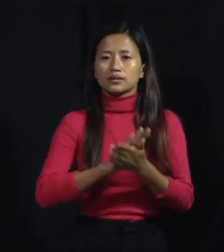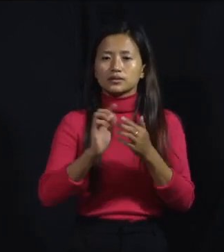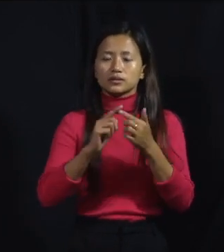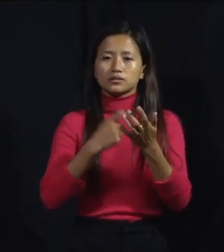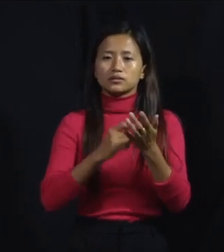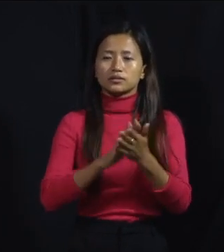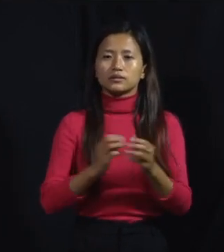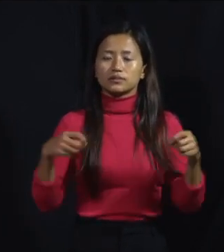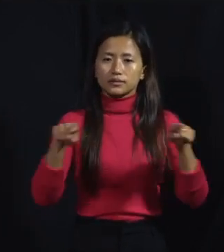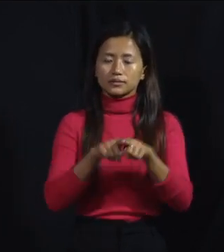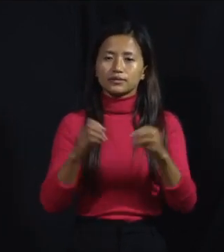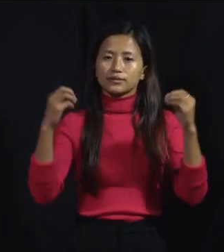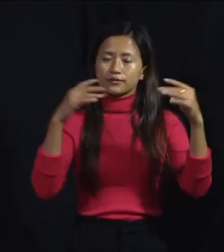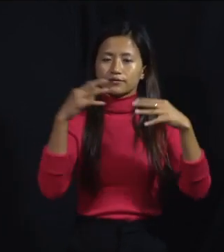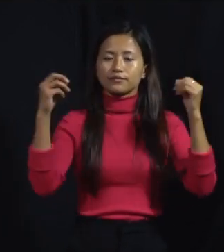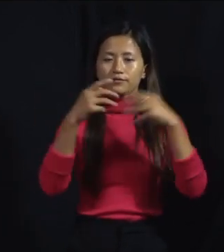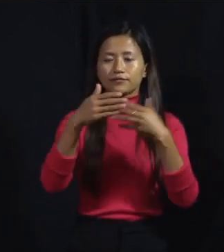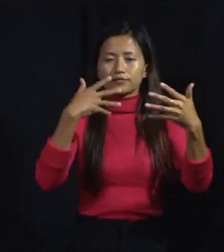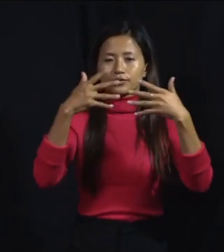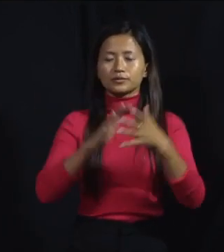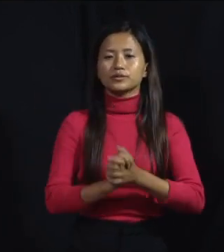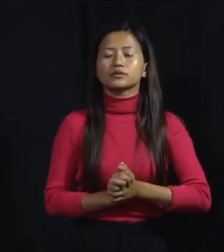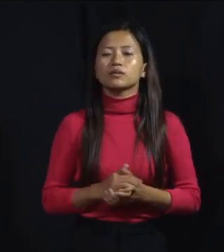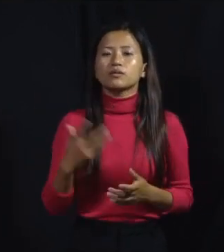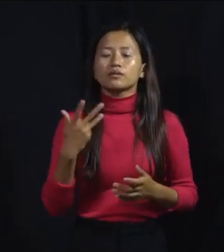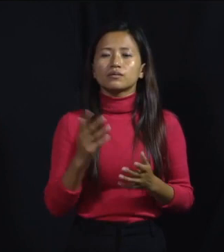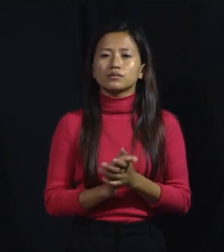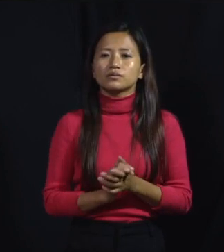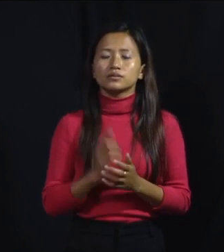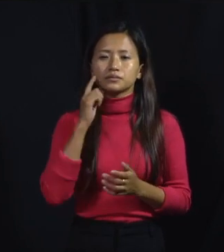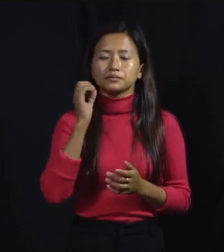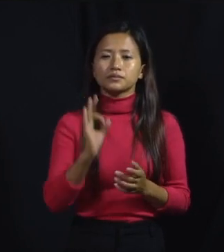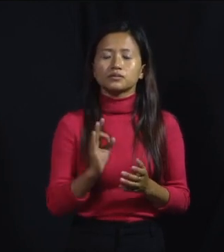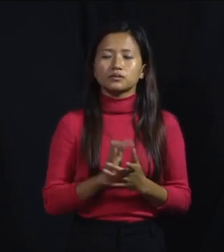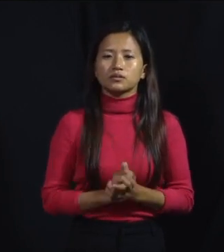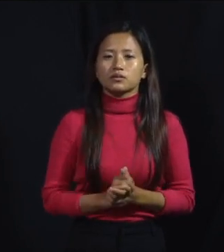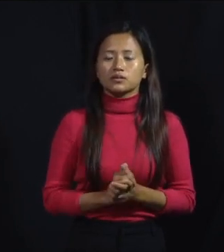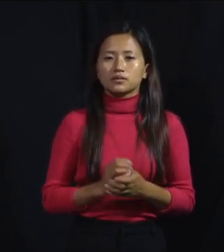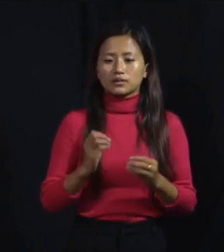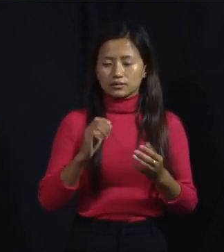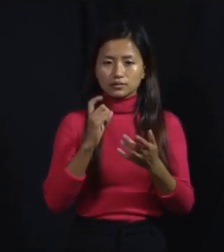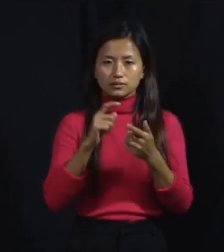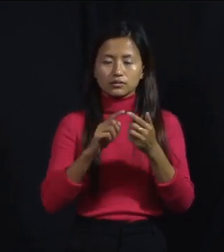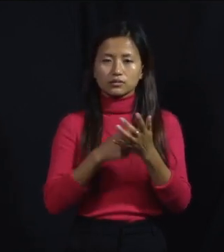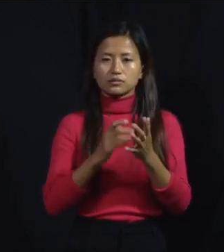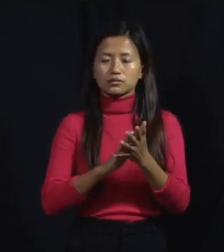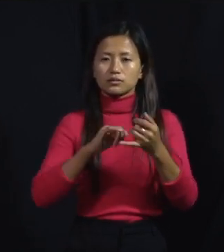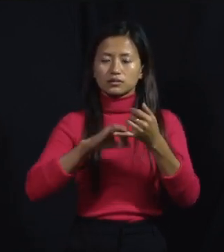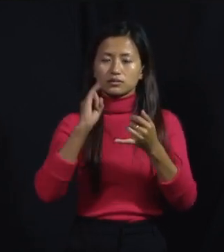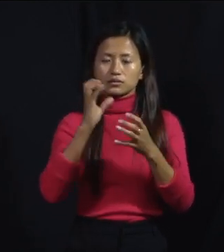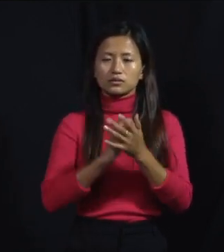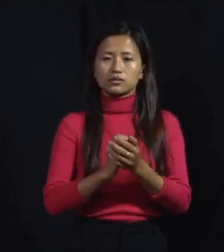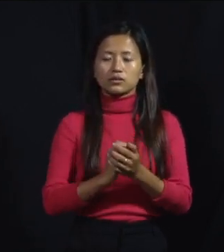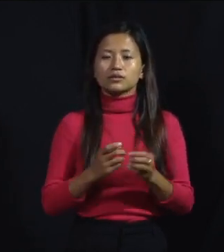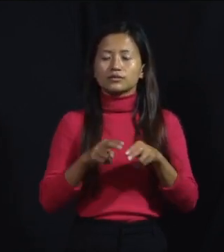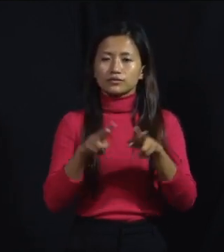hereditary and environment. So why is hereditary and environment important? So certain psychologists or educationists, they